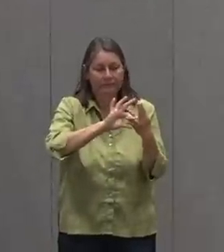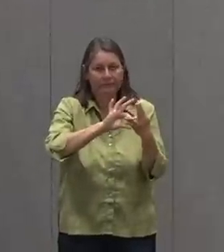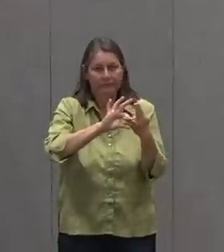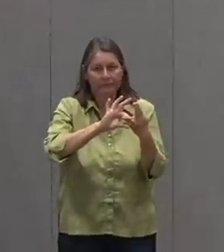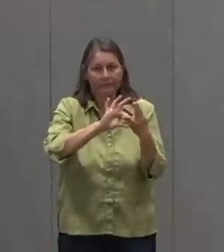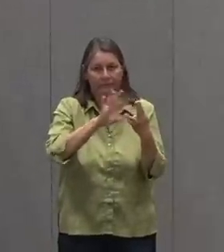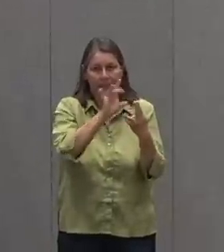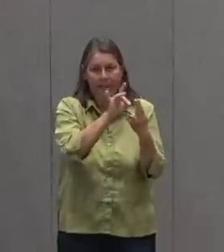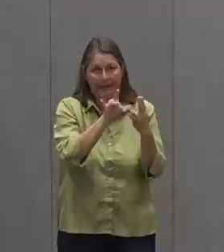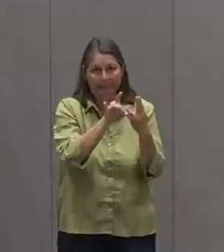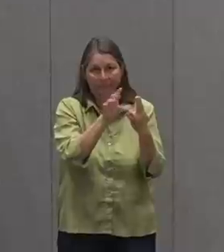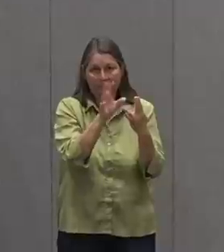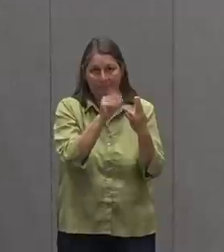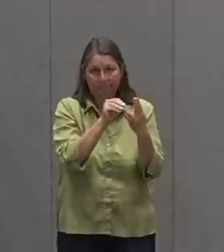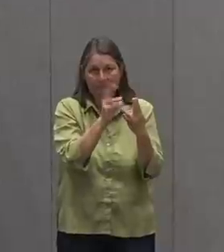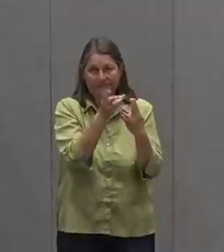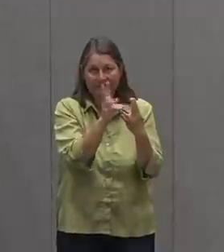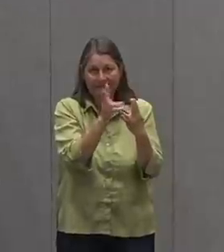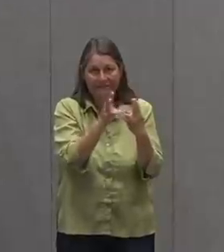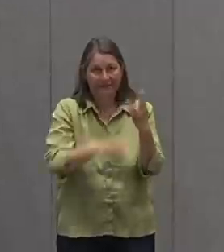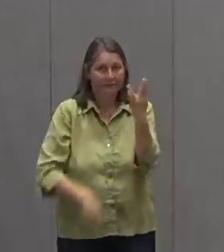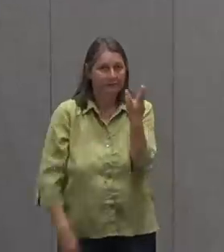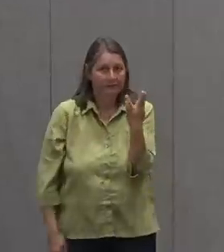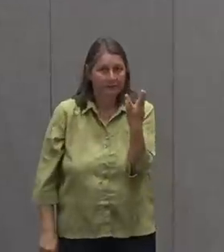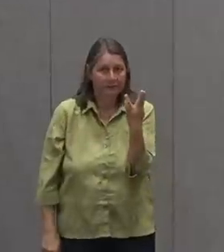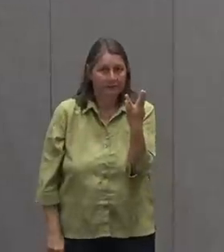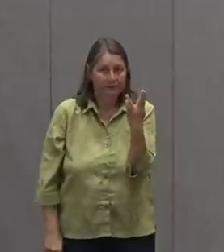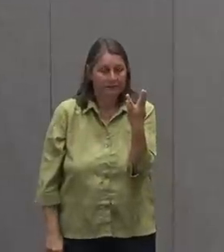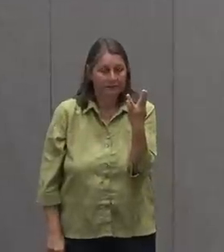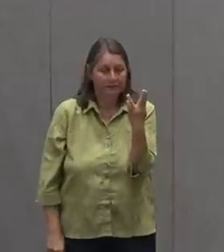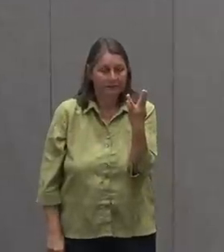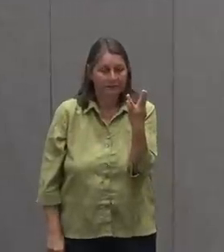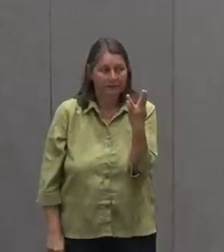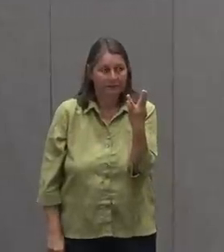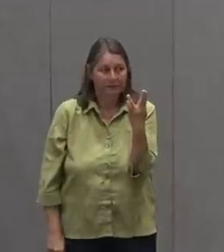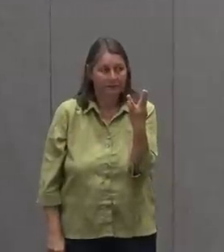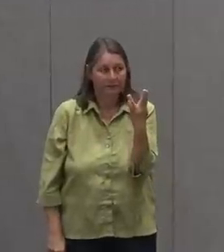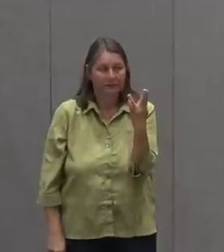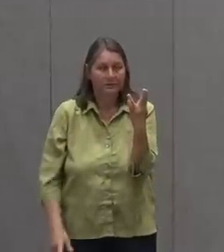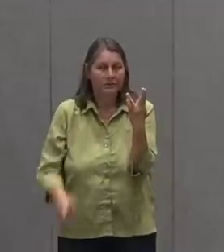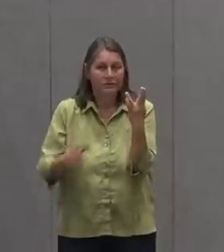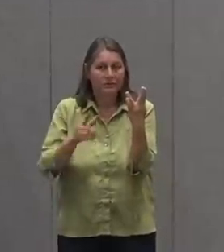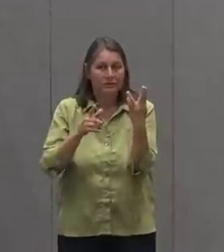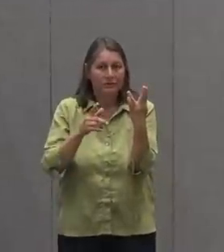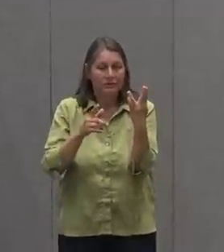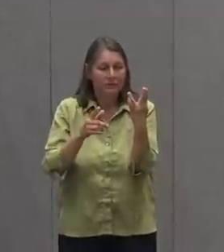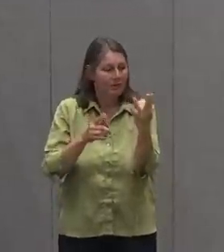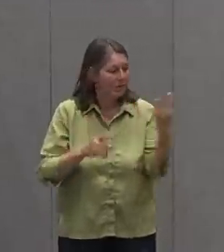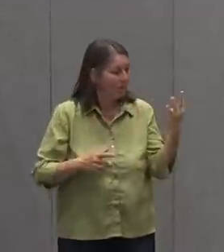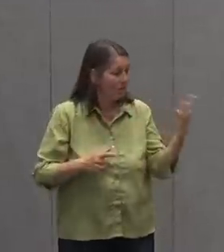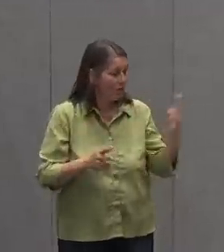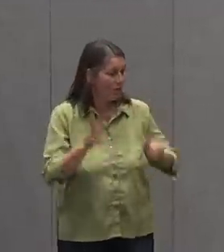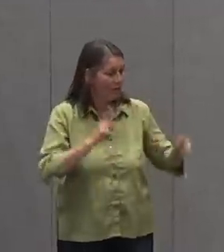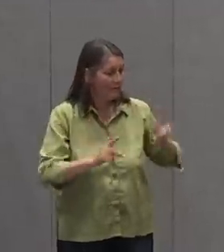that's 16 also. So who do we eliminate from our witnesses as not being the thief?